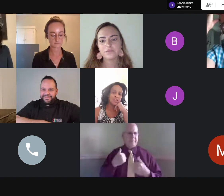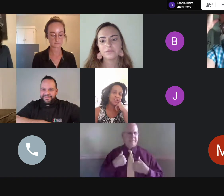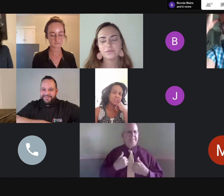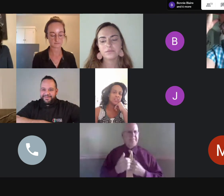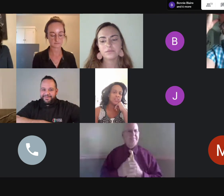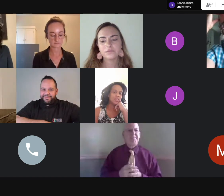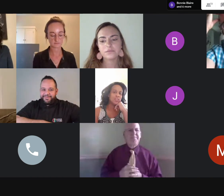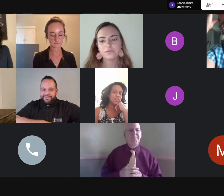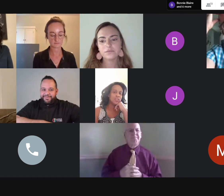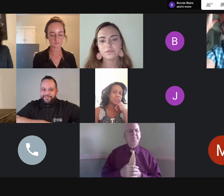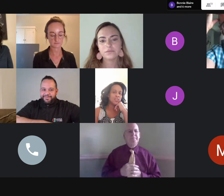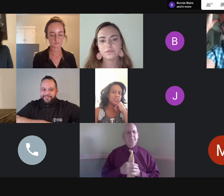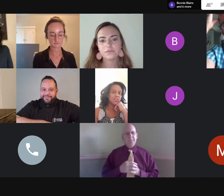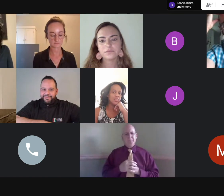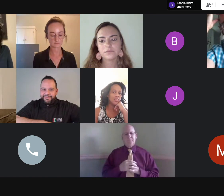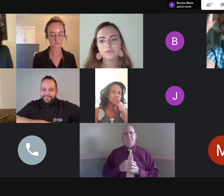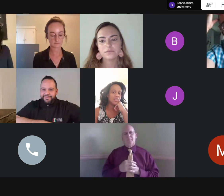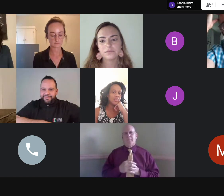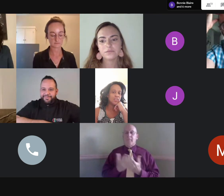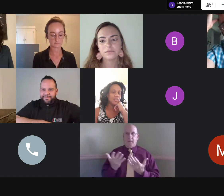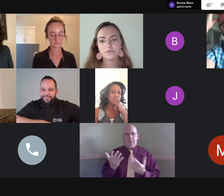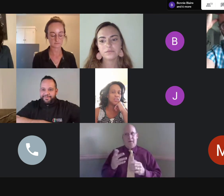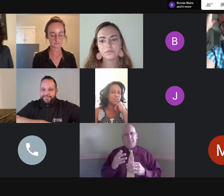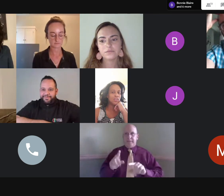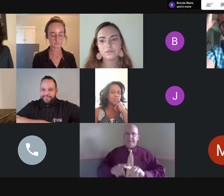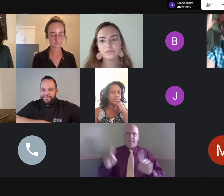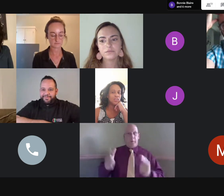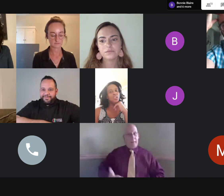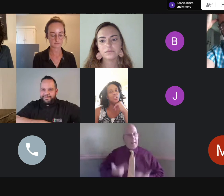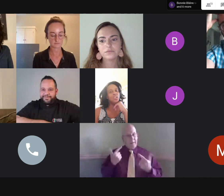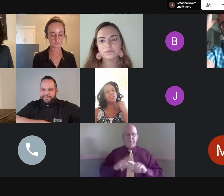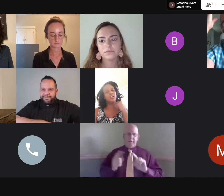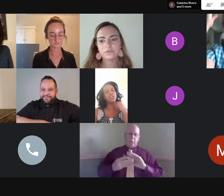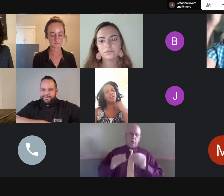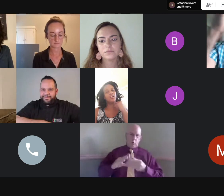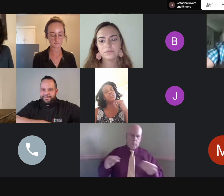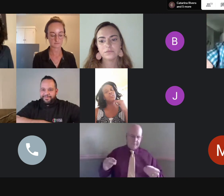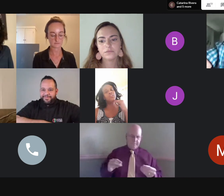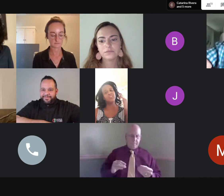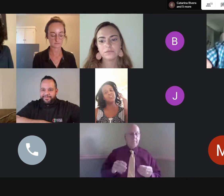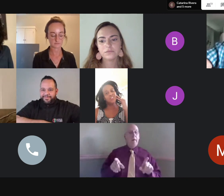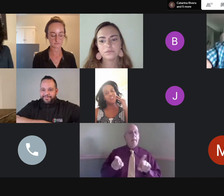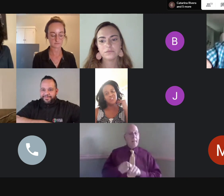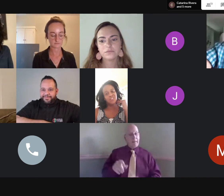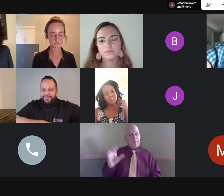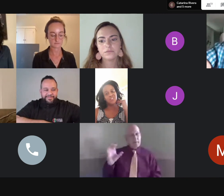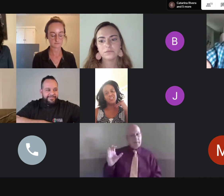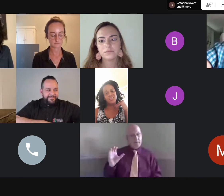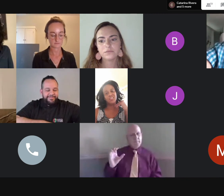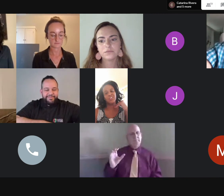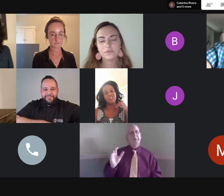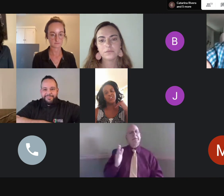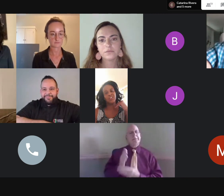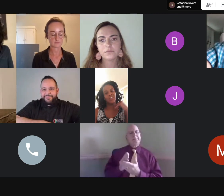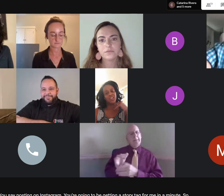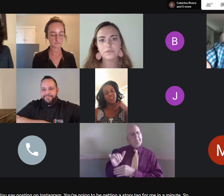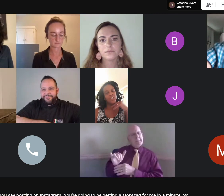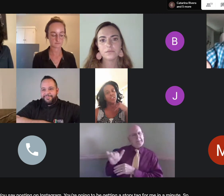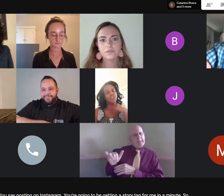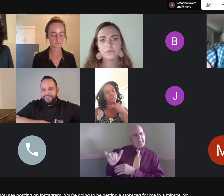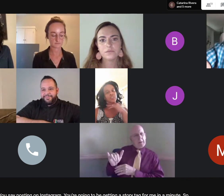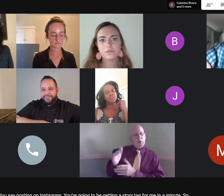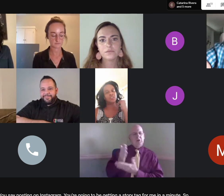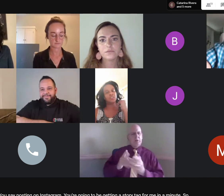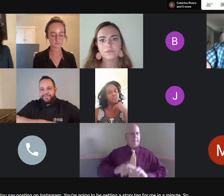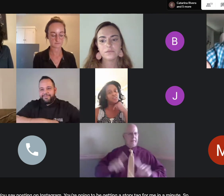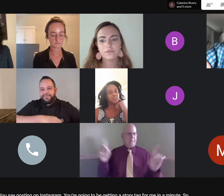in some of the stories, because of course they are different stories, but just like Katerina, they're similar but different.